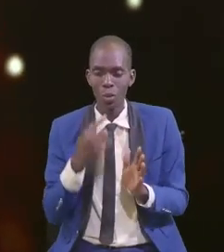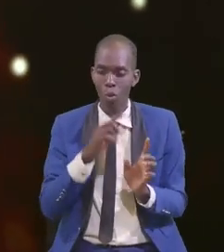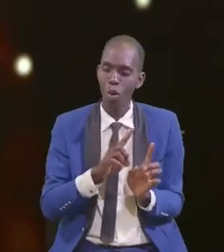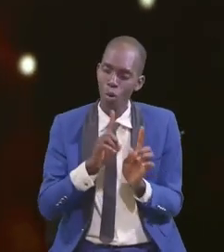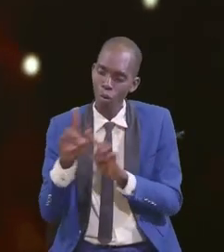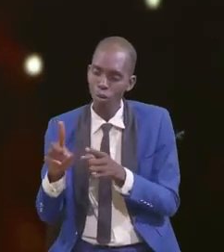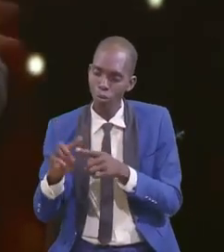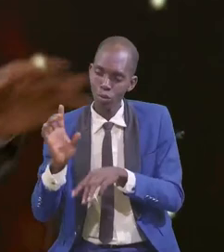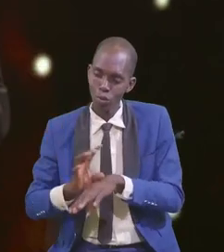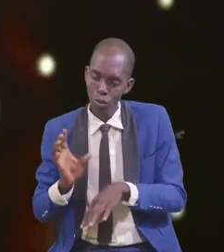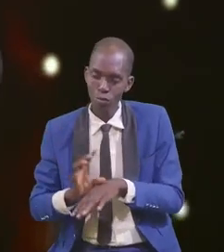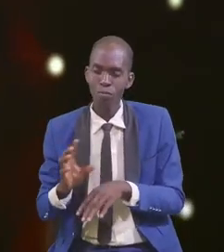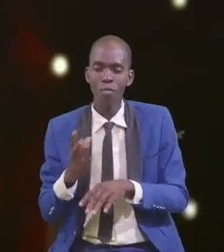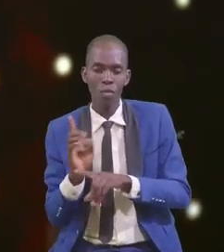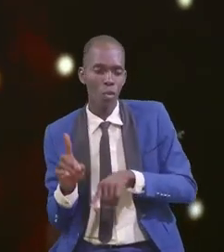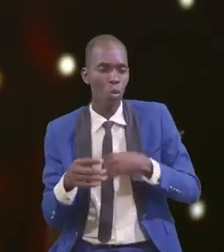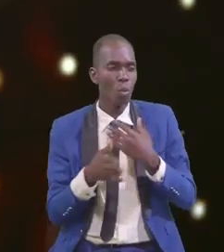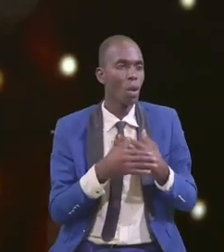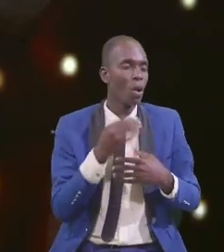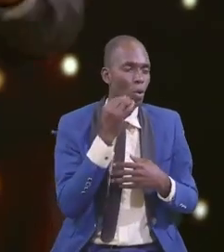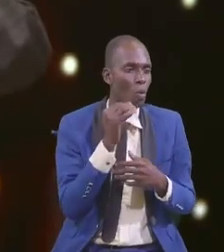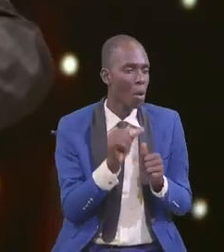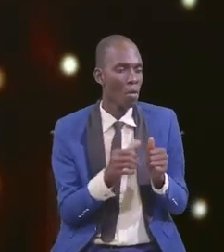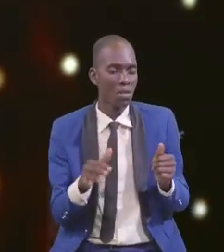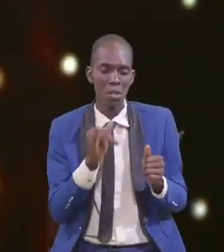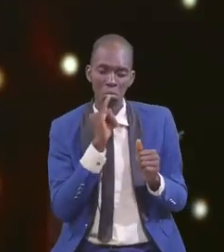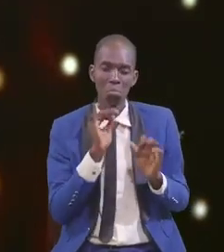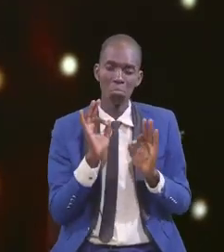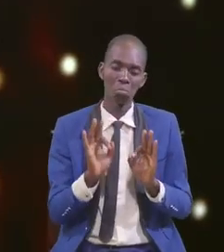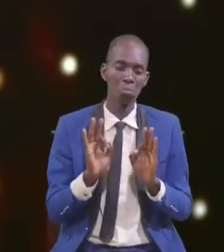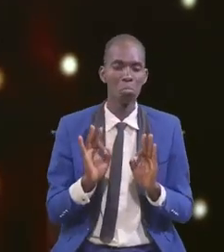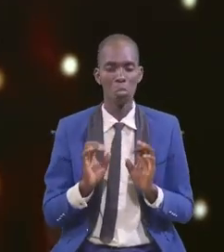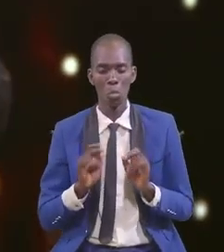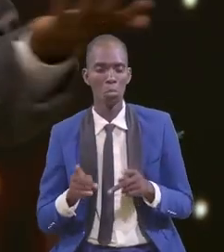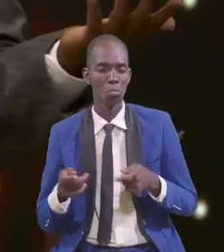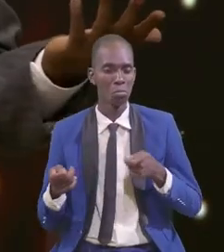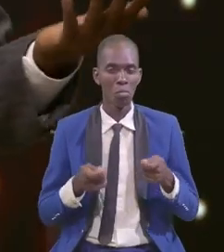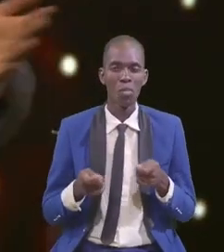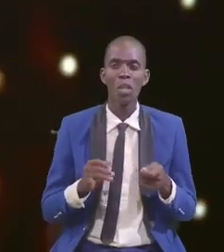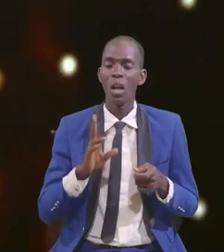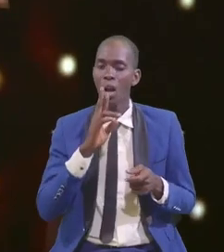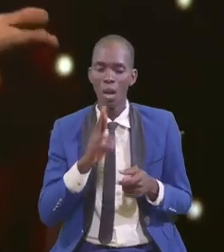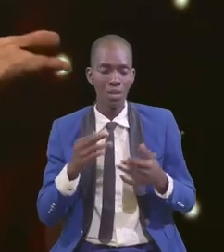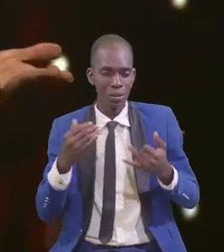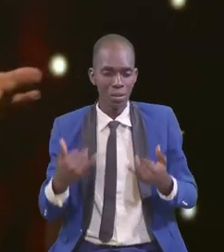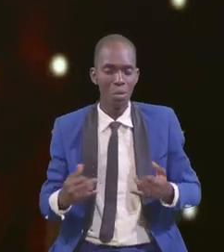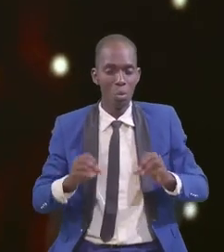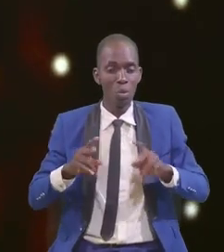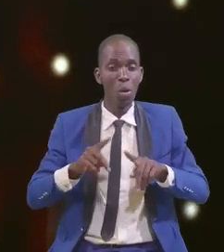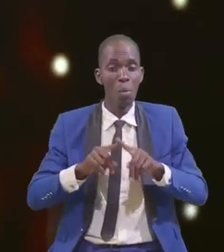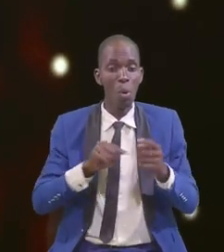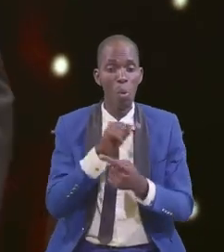back home, everything is fine. It's like they are walking in the air, but now temptation